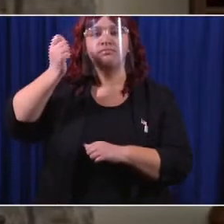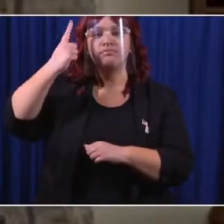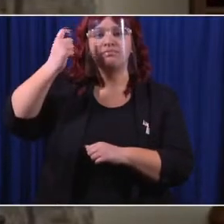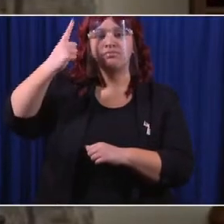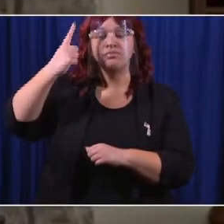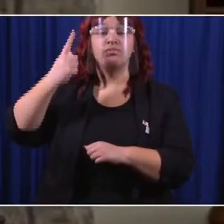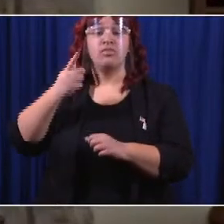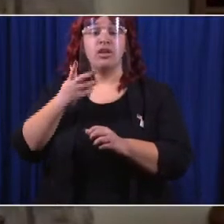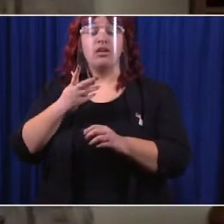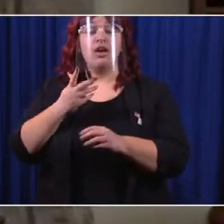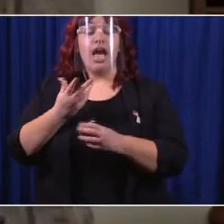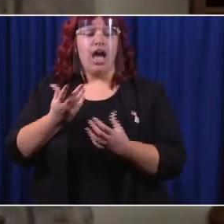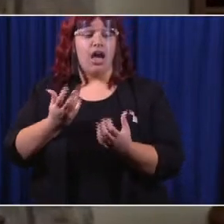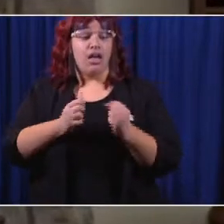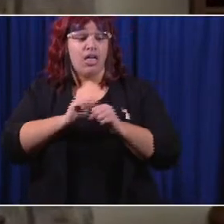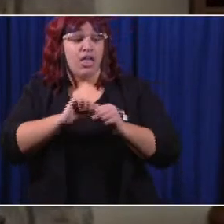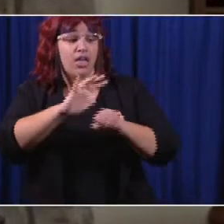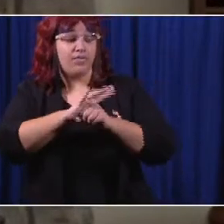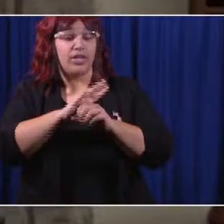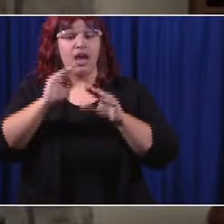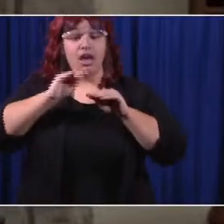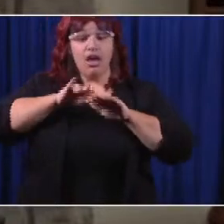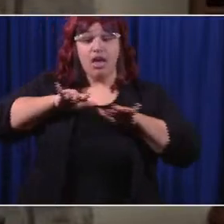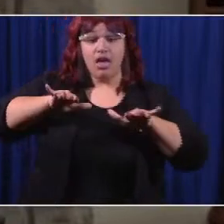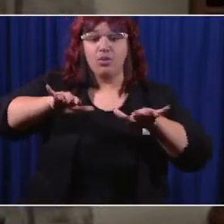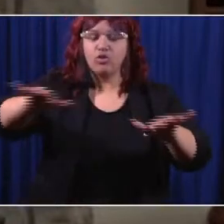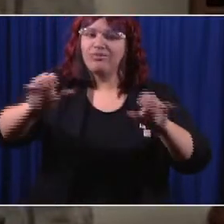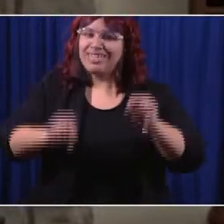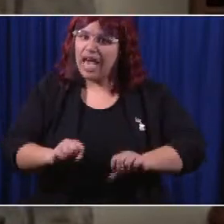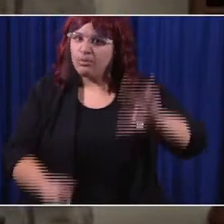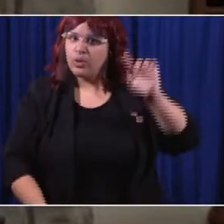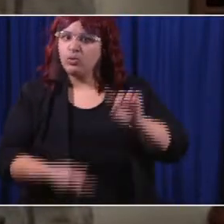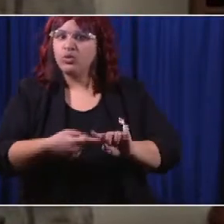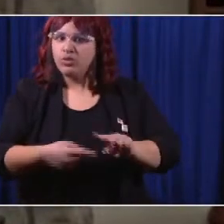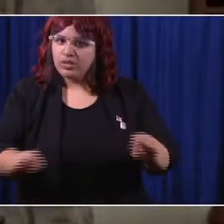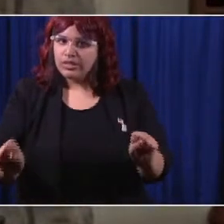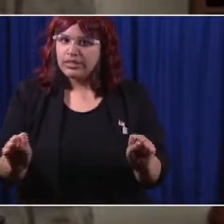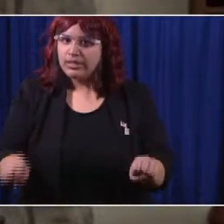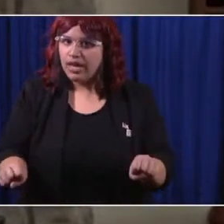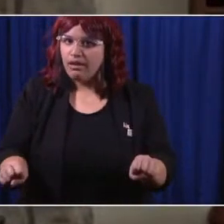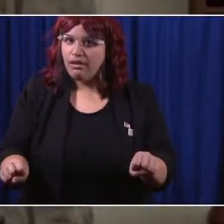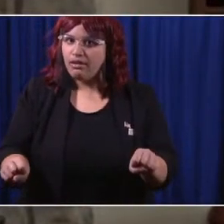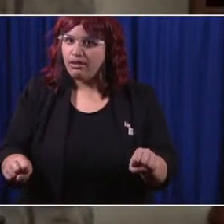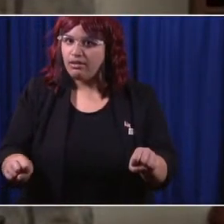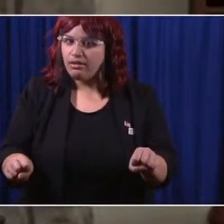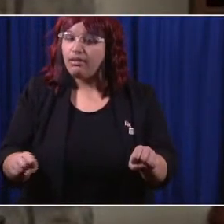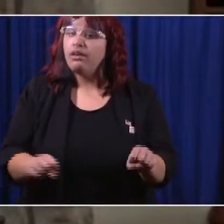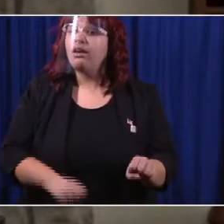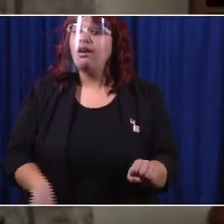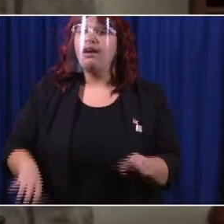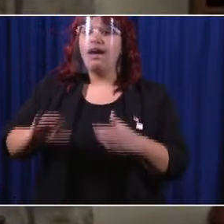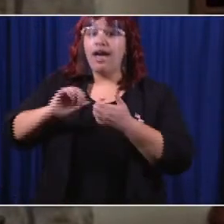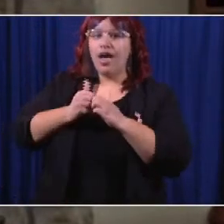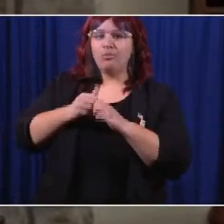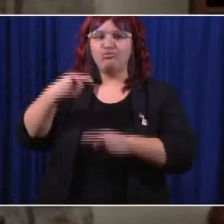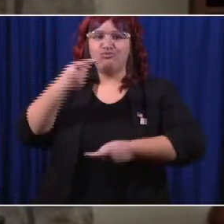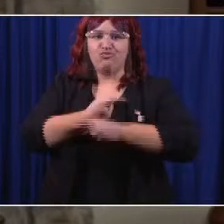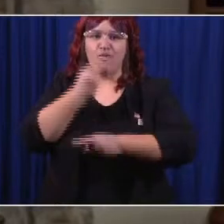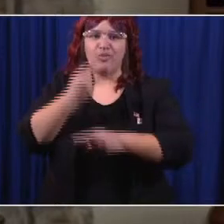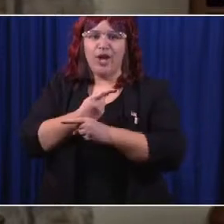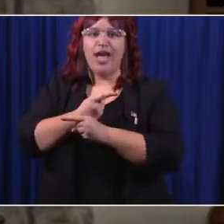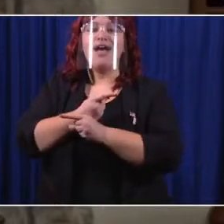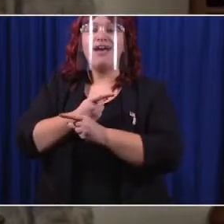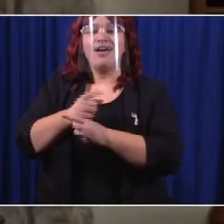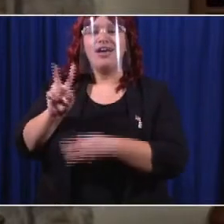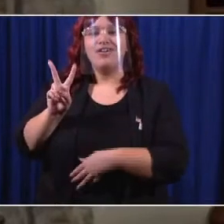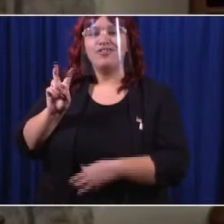COVID. End of quote. With that in mind, we have created a new program to help improve